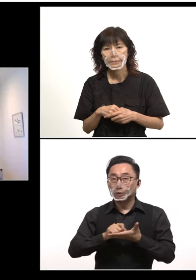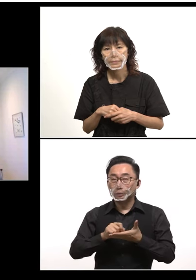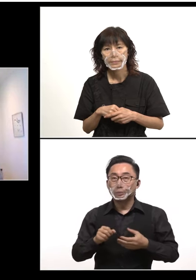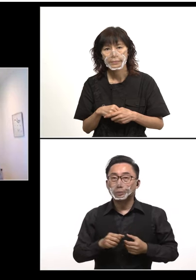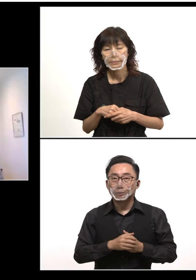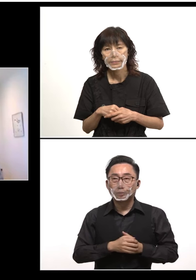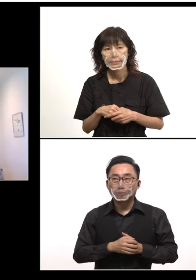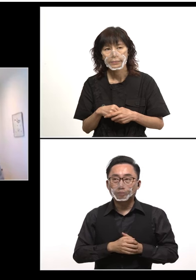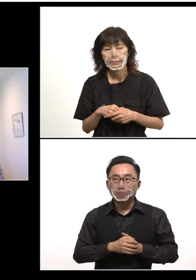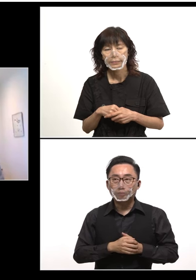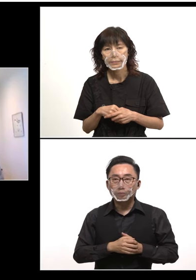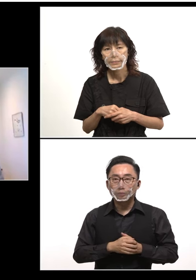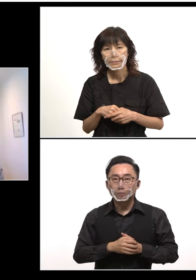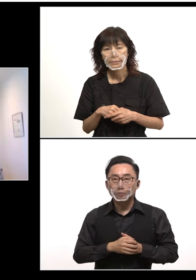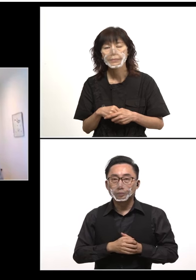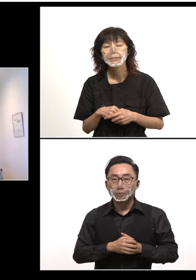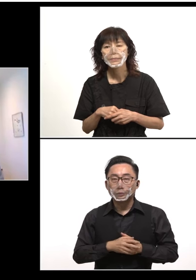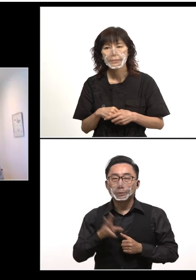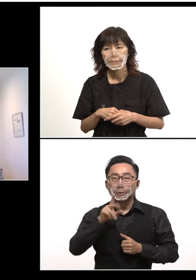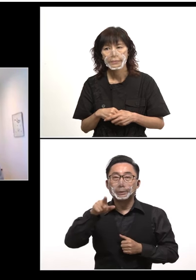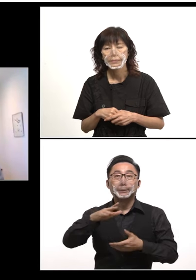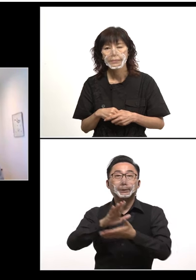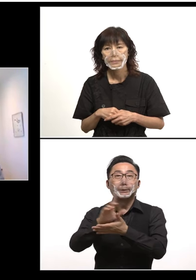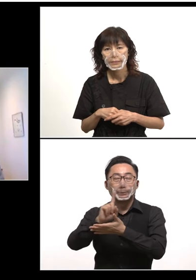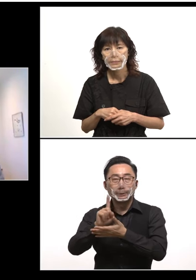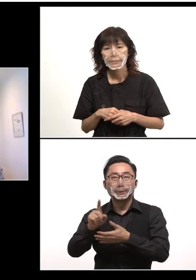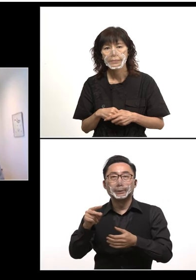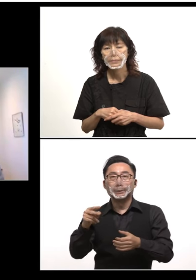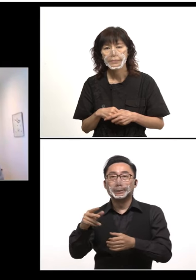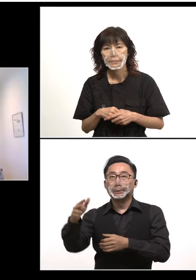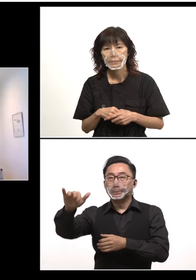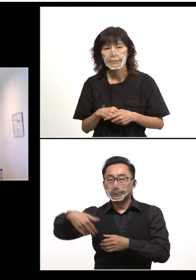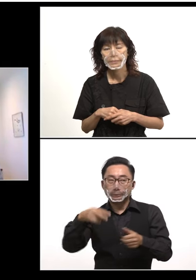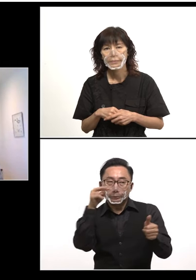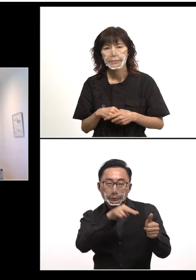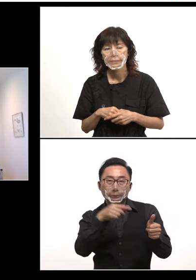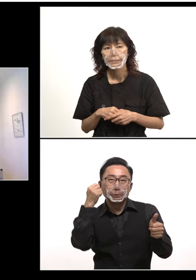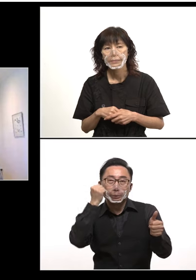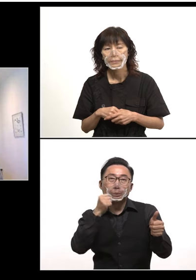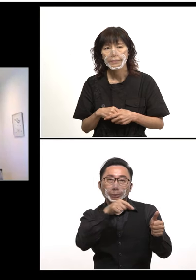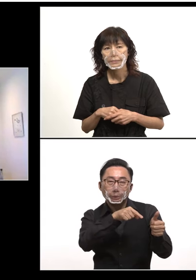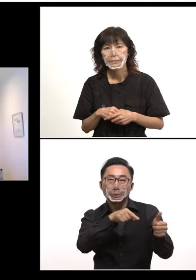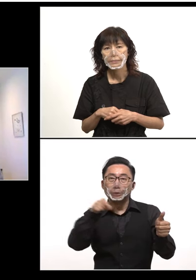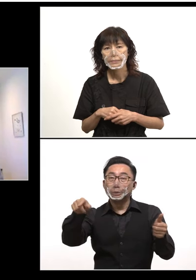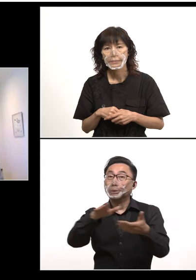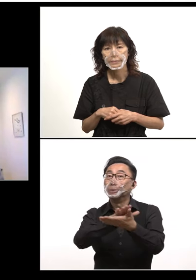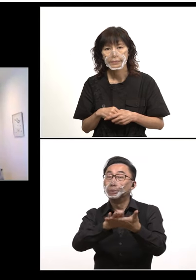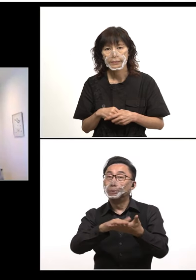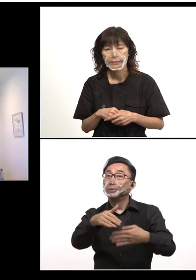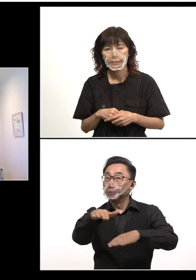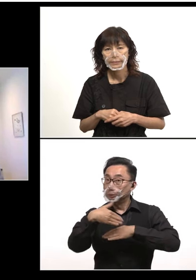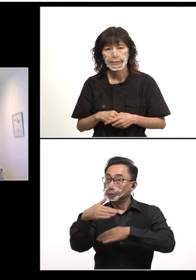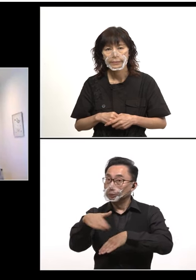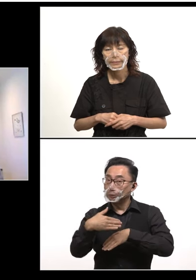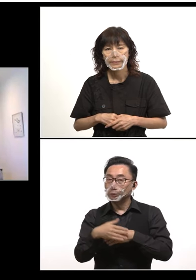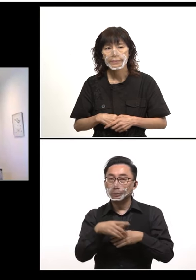older adults, from older adults themselves, some with conditions such as dementia or Alzheimer's,